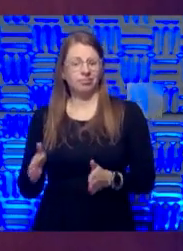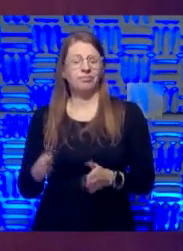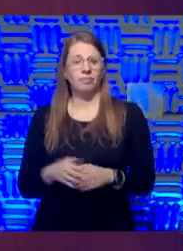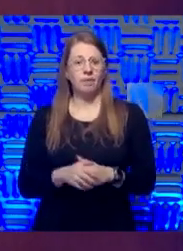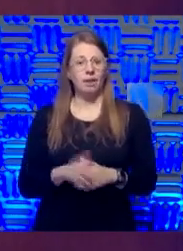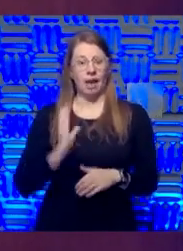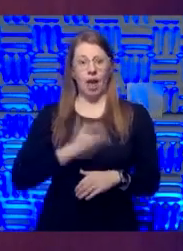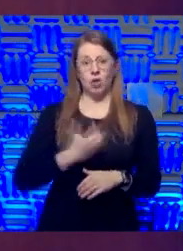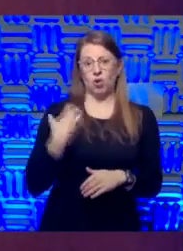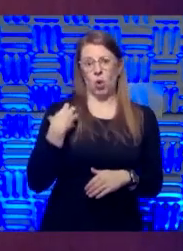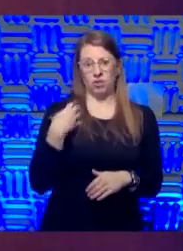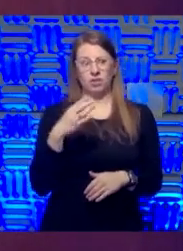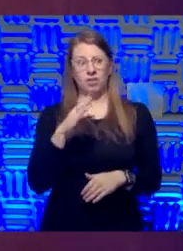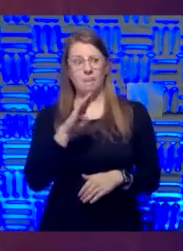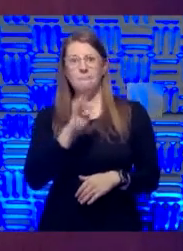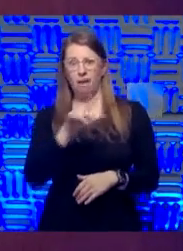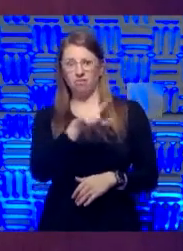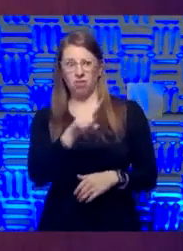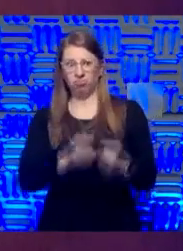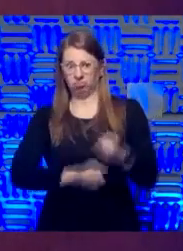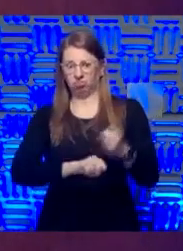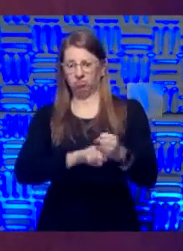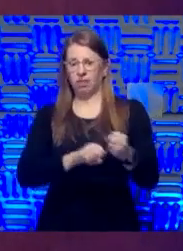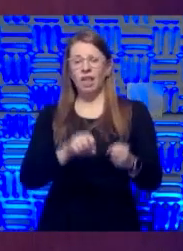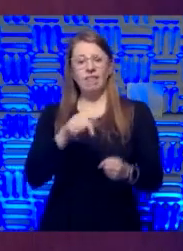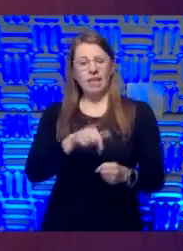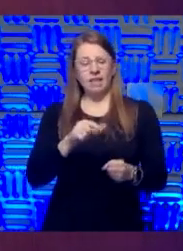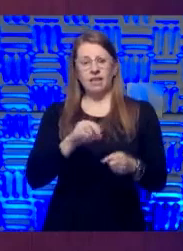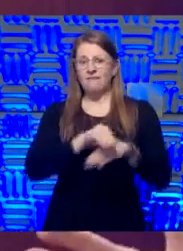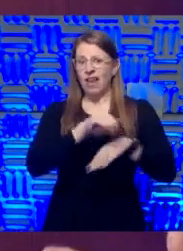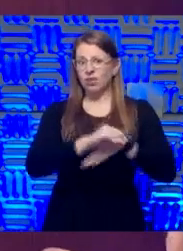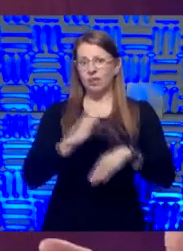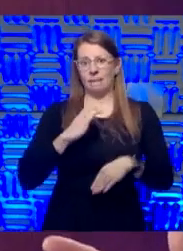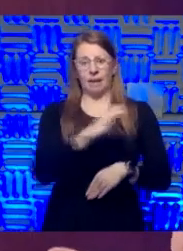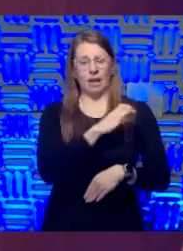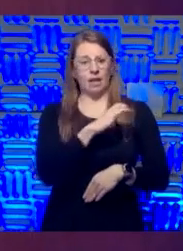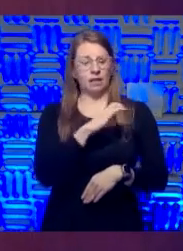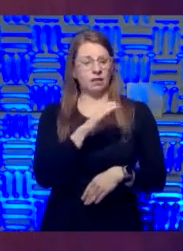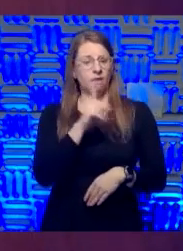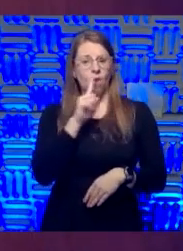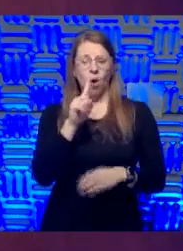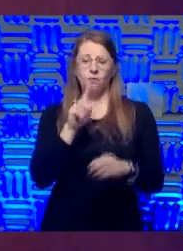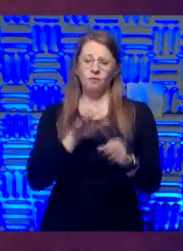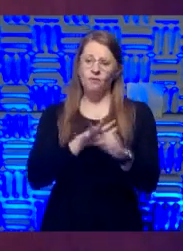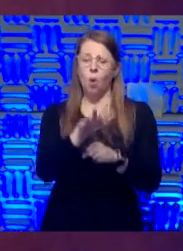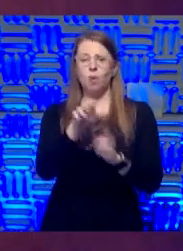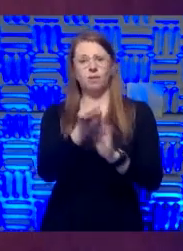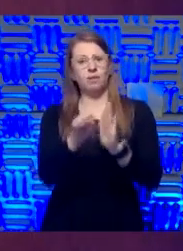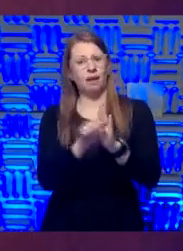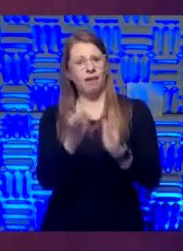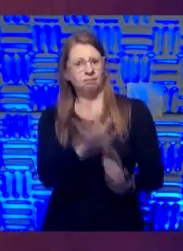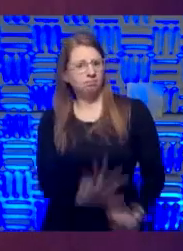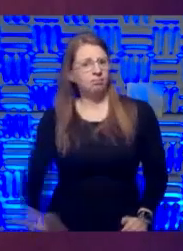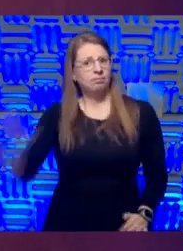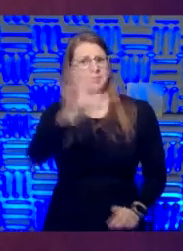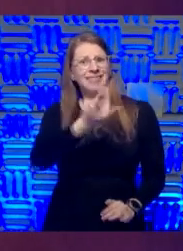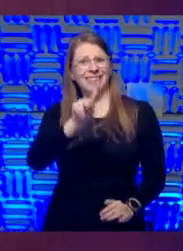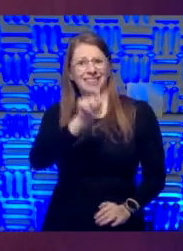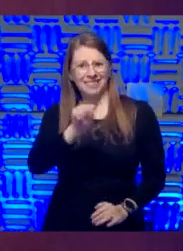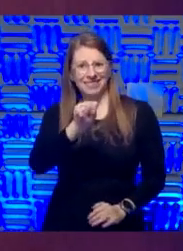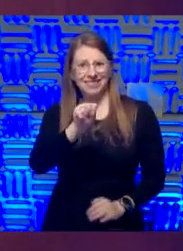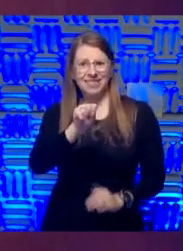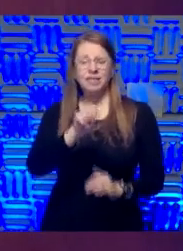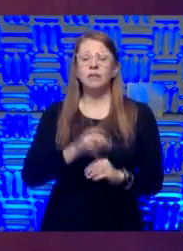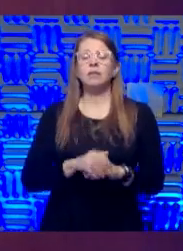our coaches are on board. The Sports Medicine Advisory Committee is across the state of Kansas, all kinds of professionals, from physicians to